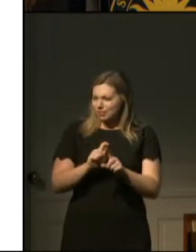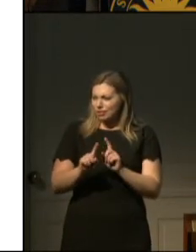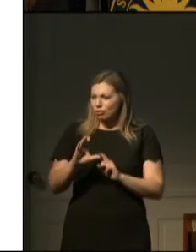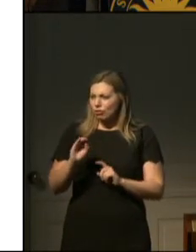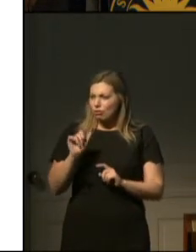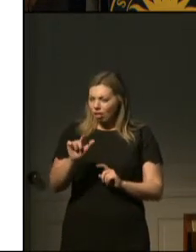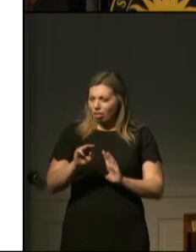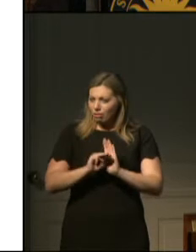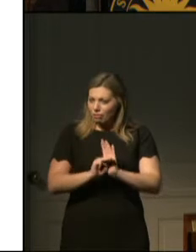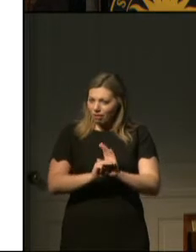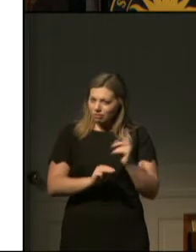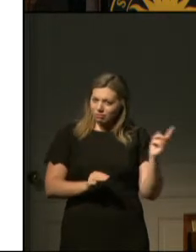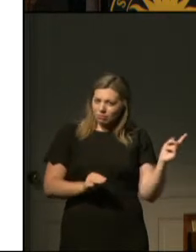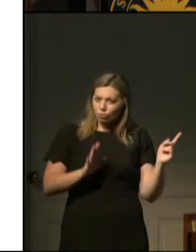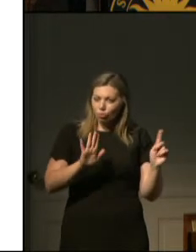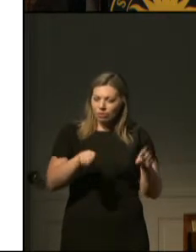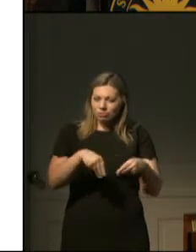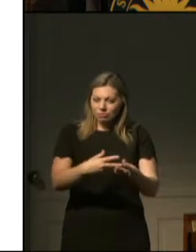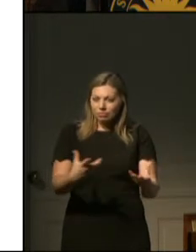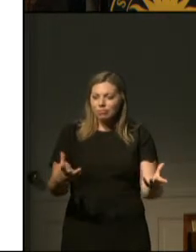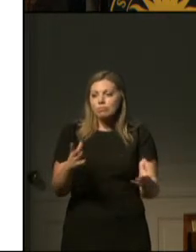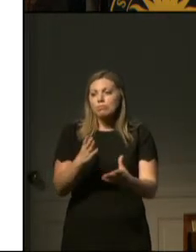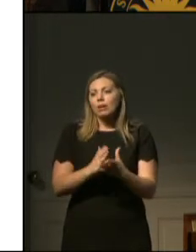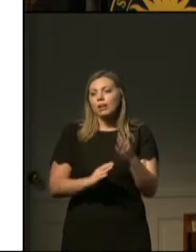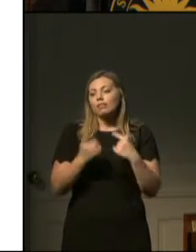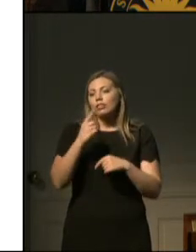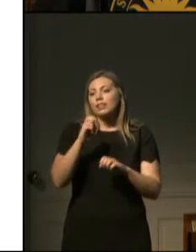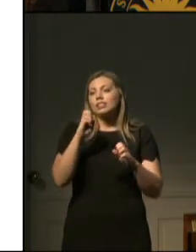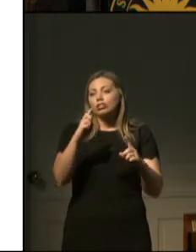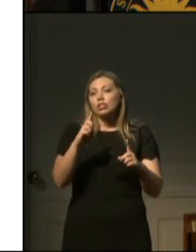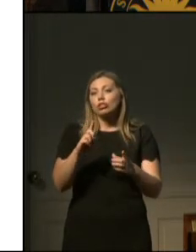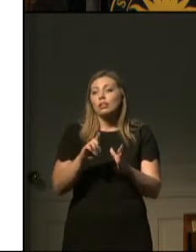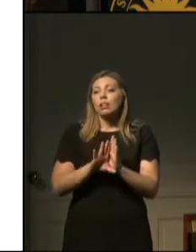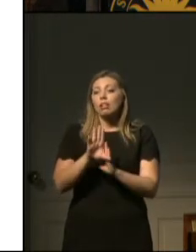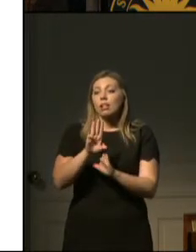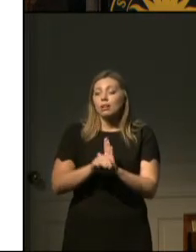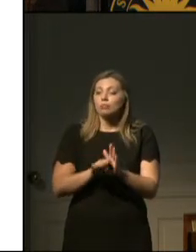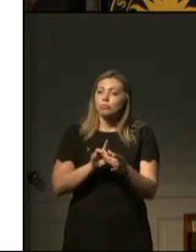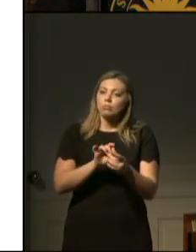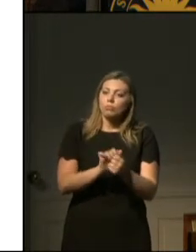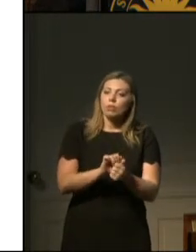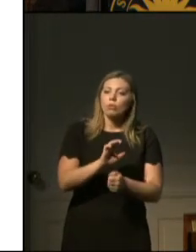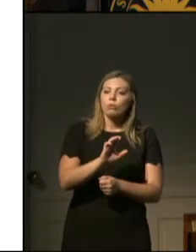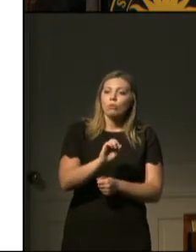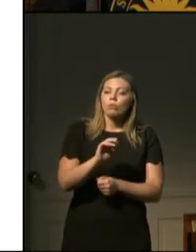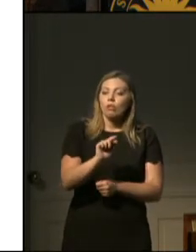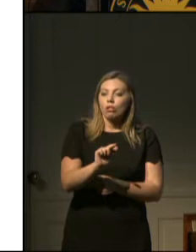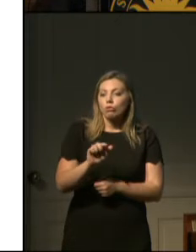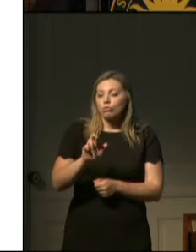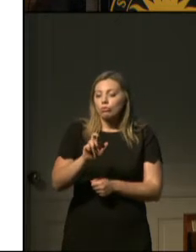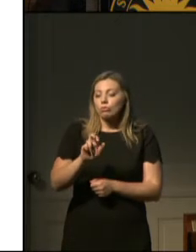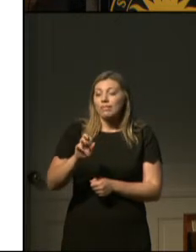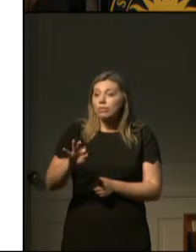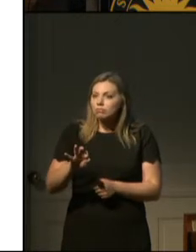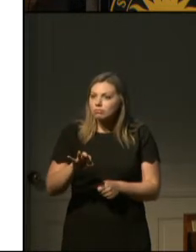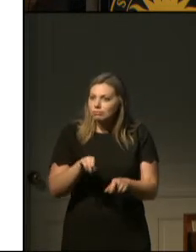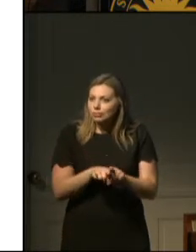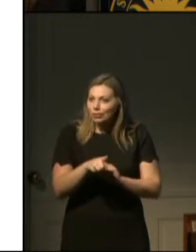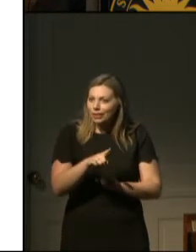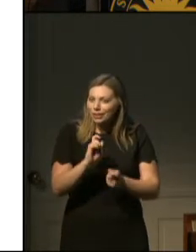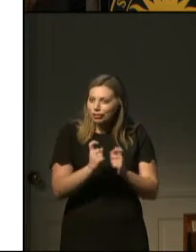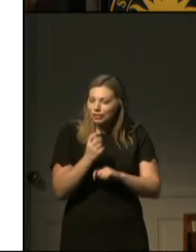that are going to be distributed as part of an educational curriculum on coral reefs. And they even change color